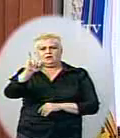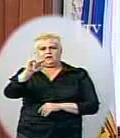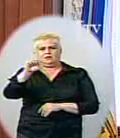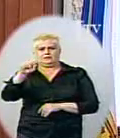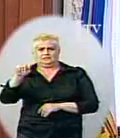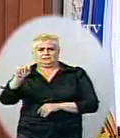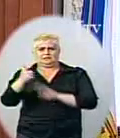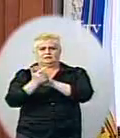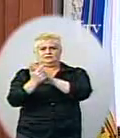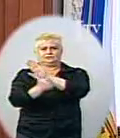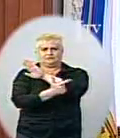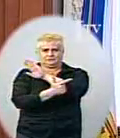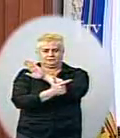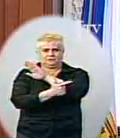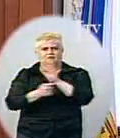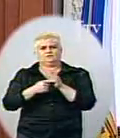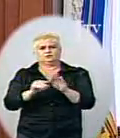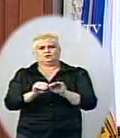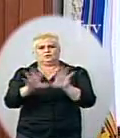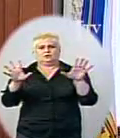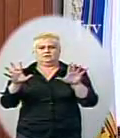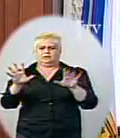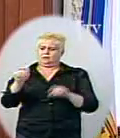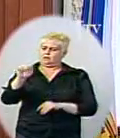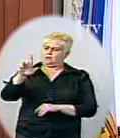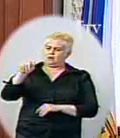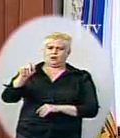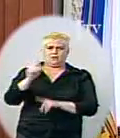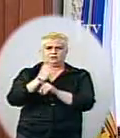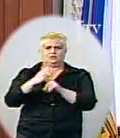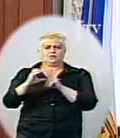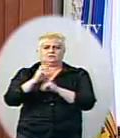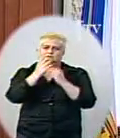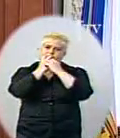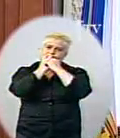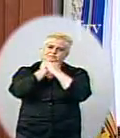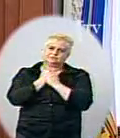reflect the importance of arts and culture to Nova Scotian.